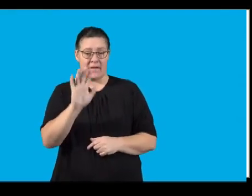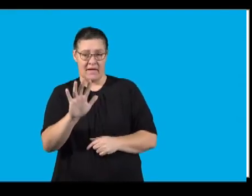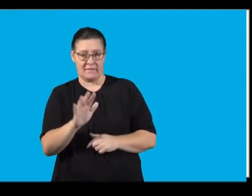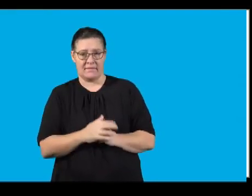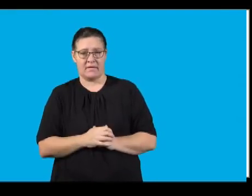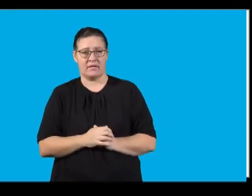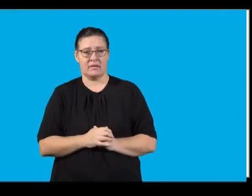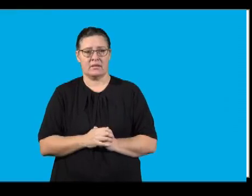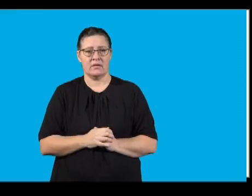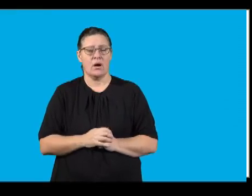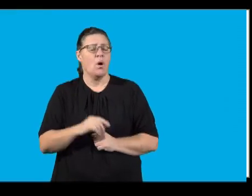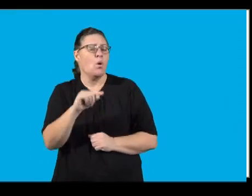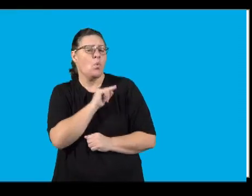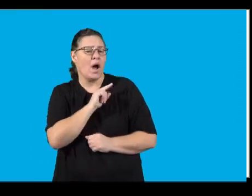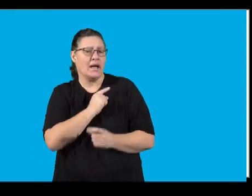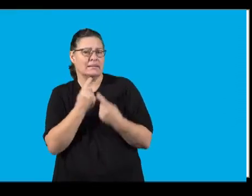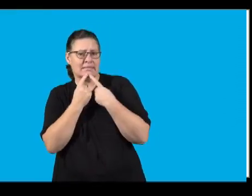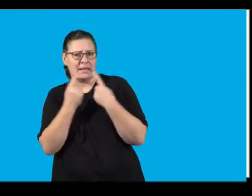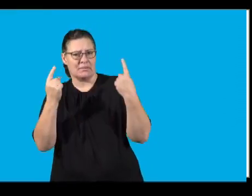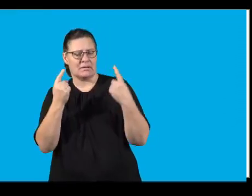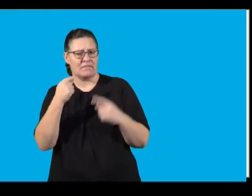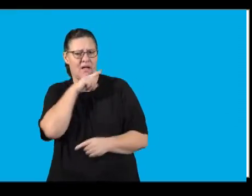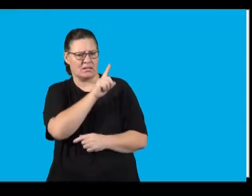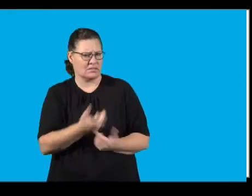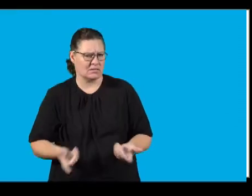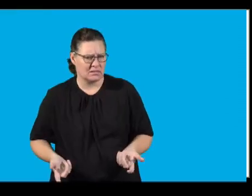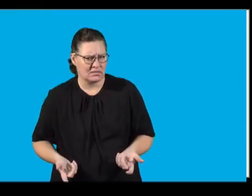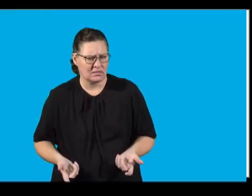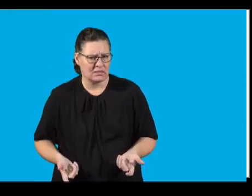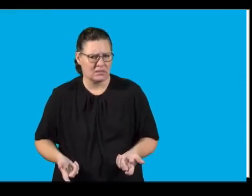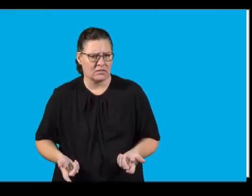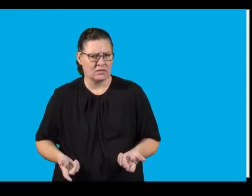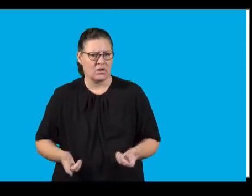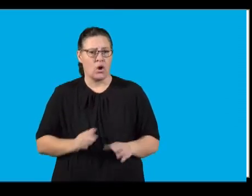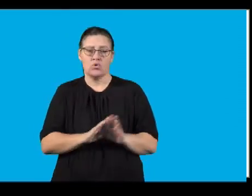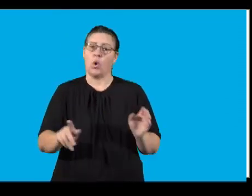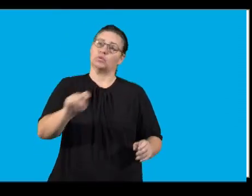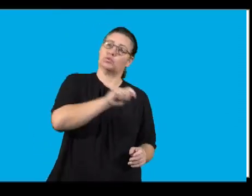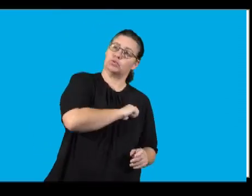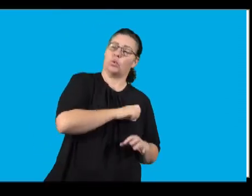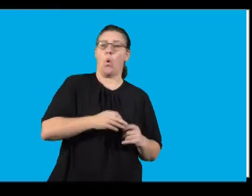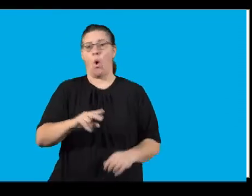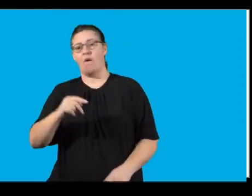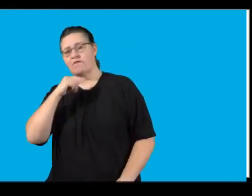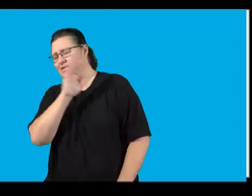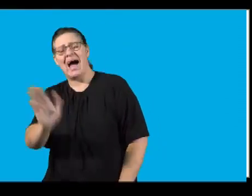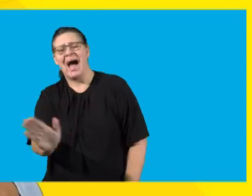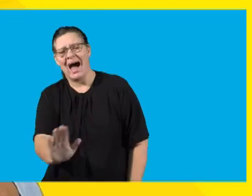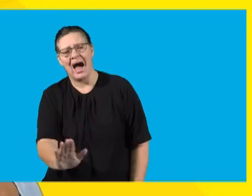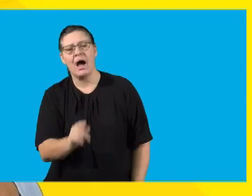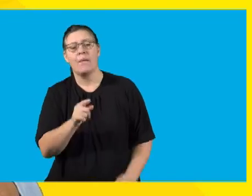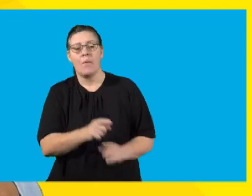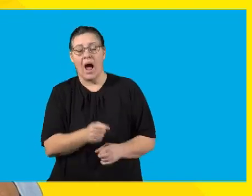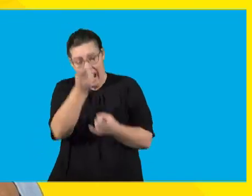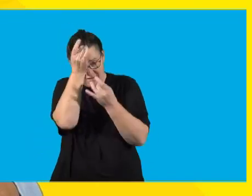question 1.5, why is this statement false? Now, remember, it's not a true or false statement.